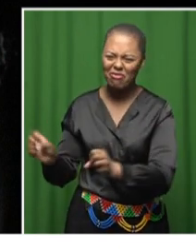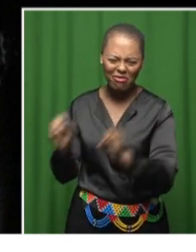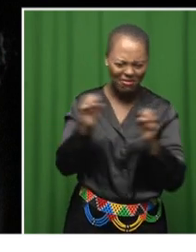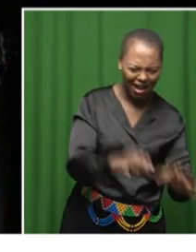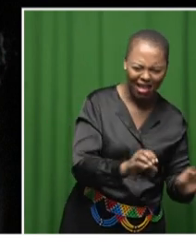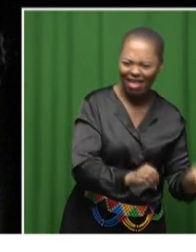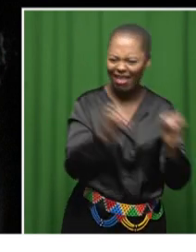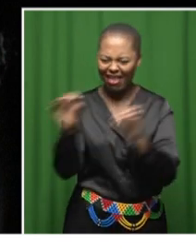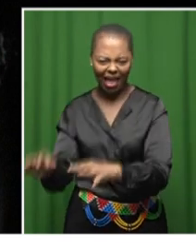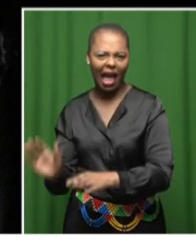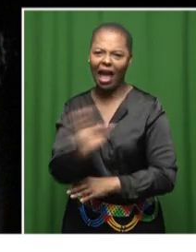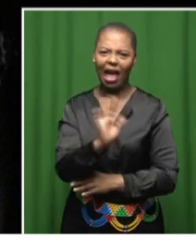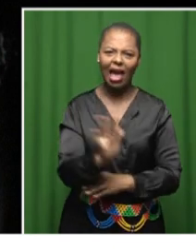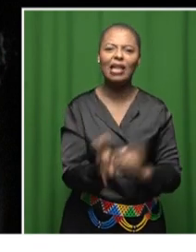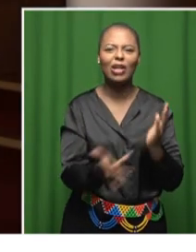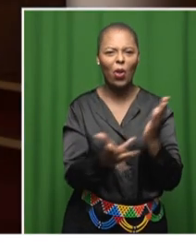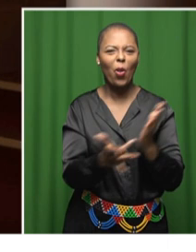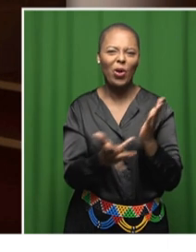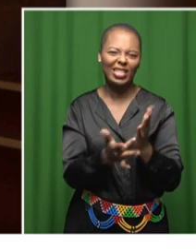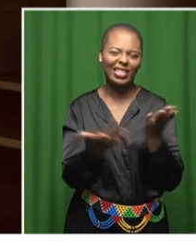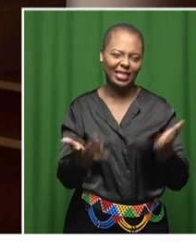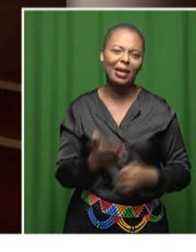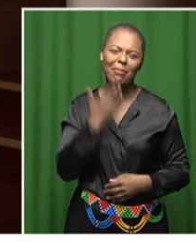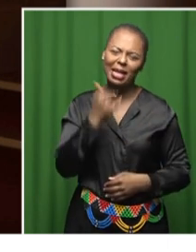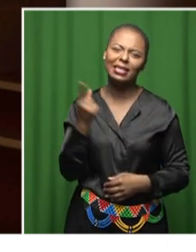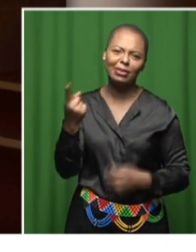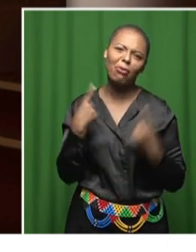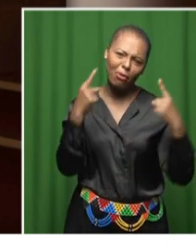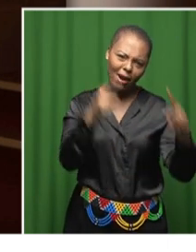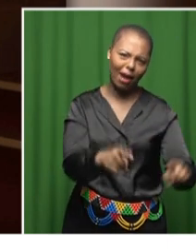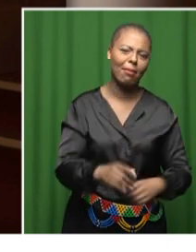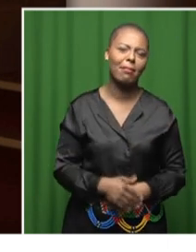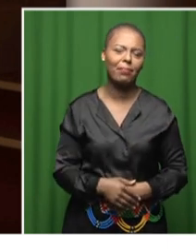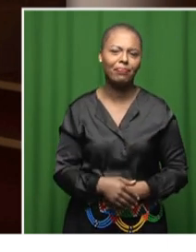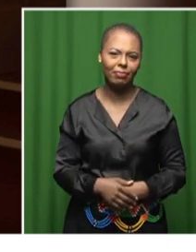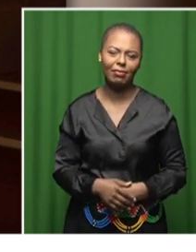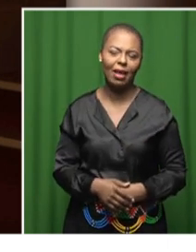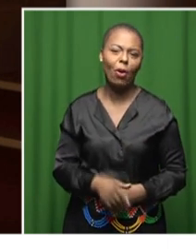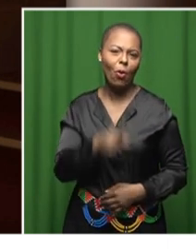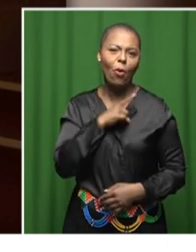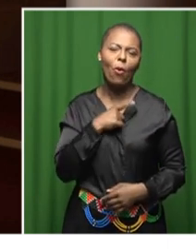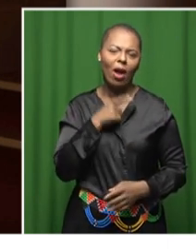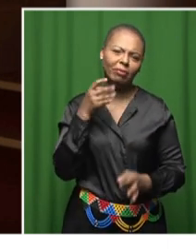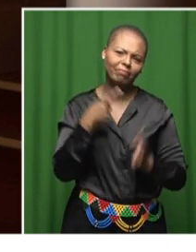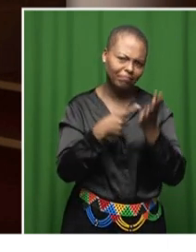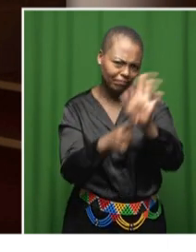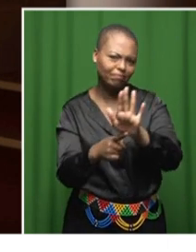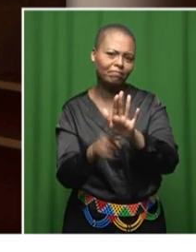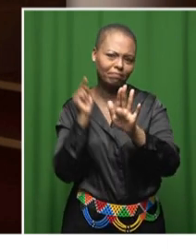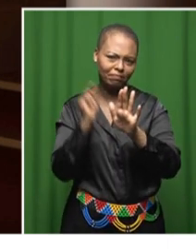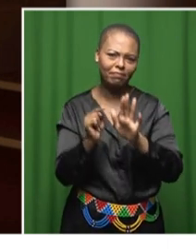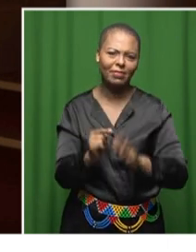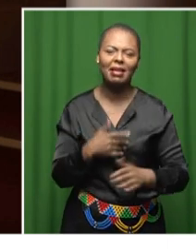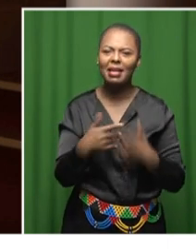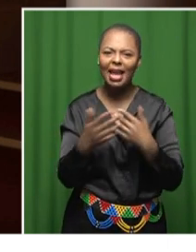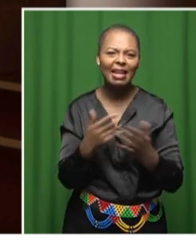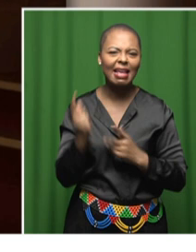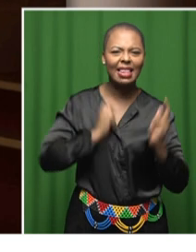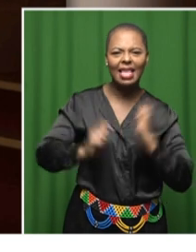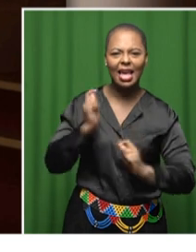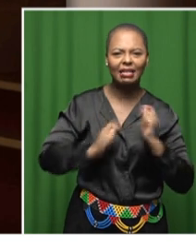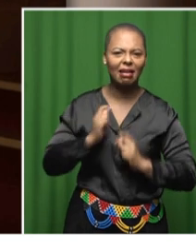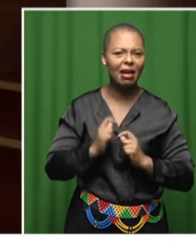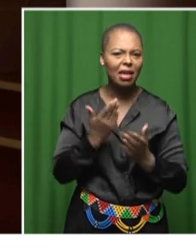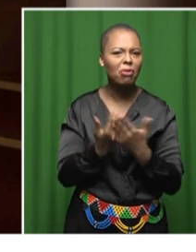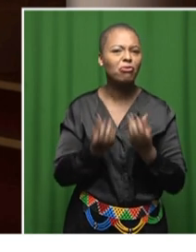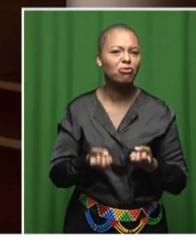please do come if you are watching at home. We take you through the, you know, we take advantage of whatever the theatre has to offer.